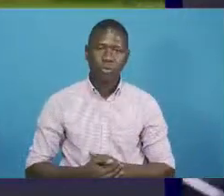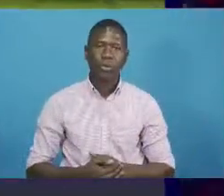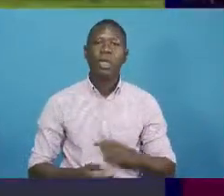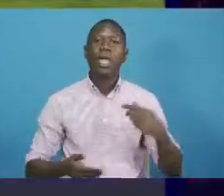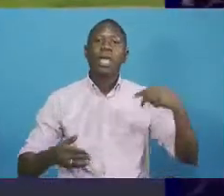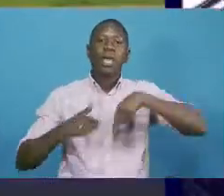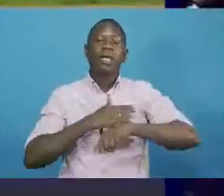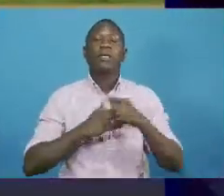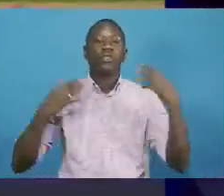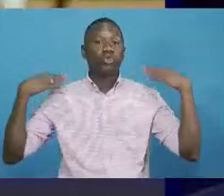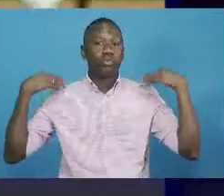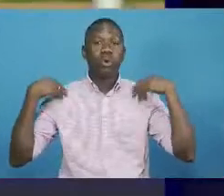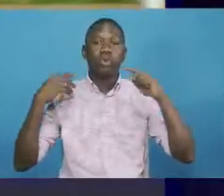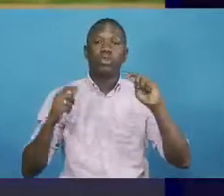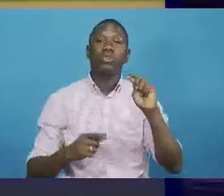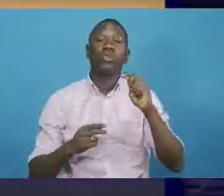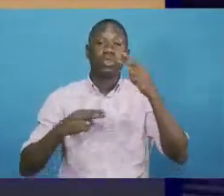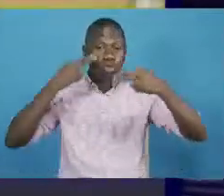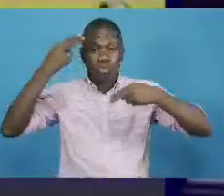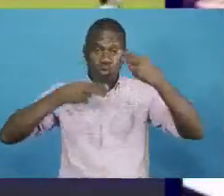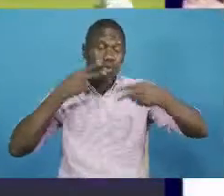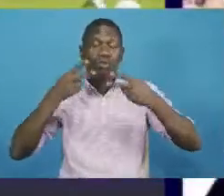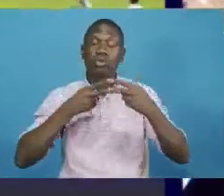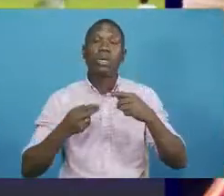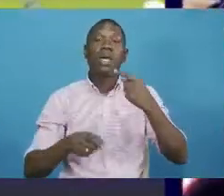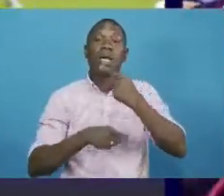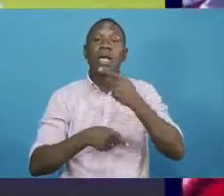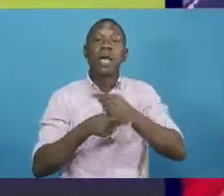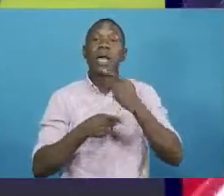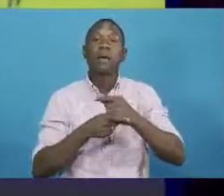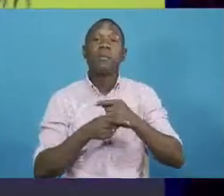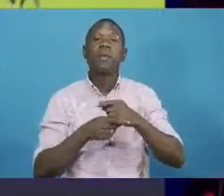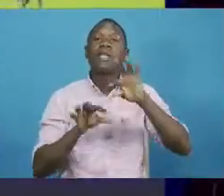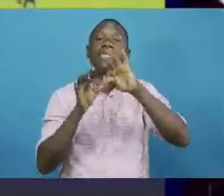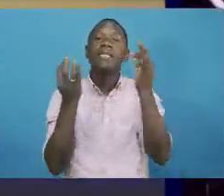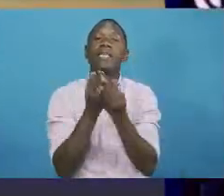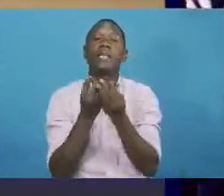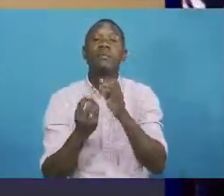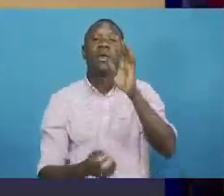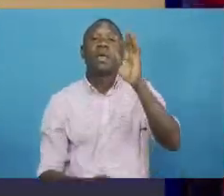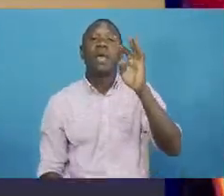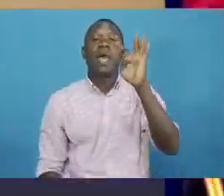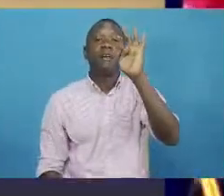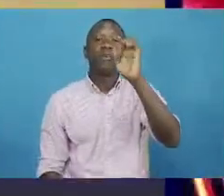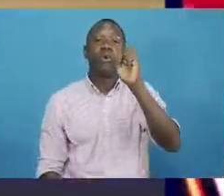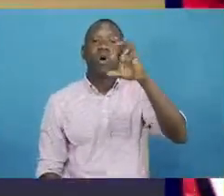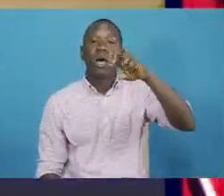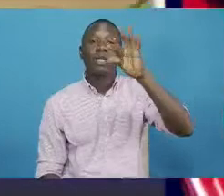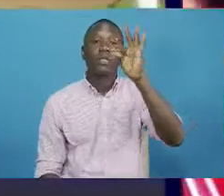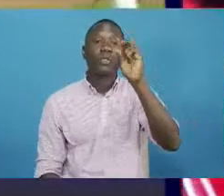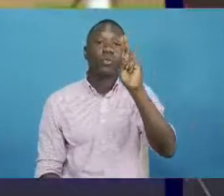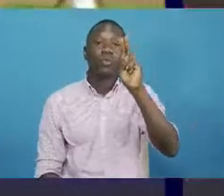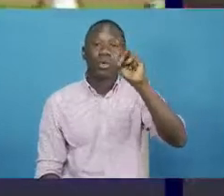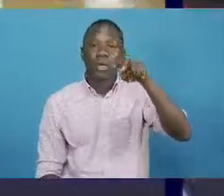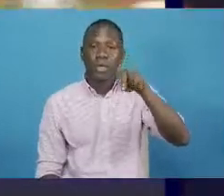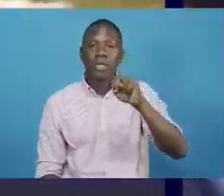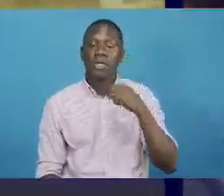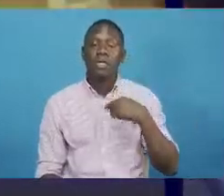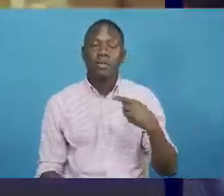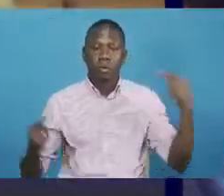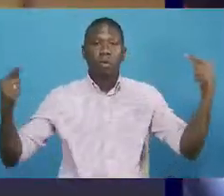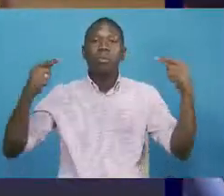In sports news, Gambian League champions Fortune FC are drawn against Algeria club ES Satif for the CAF Champions